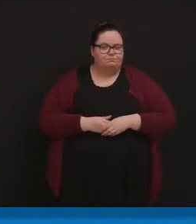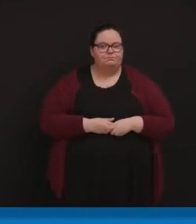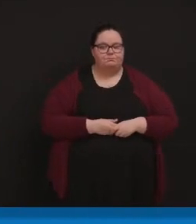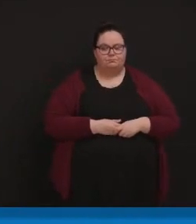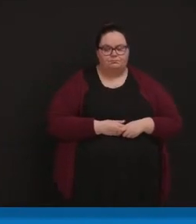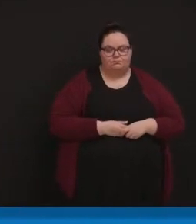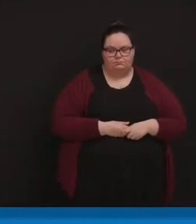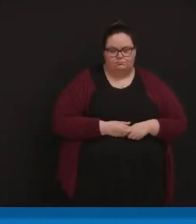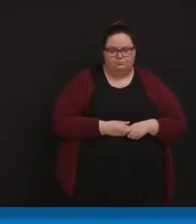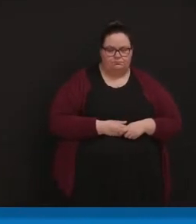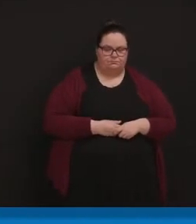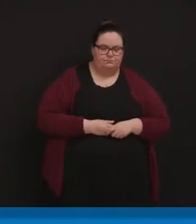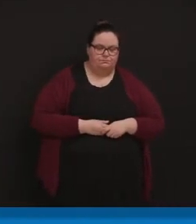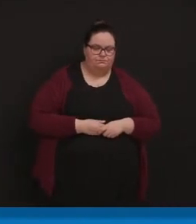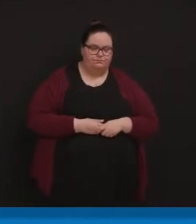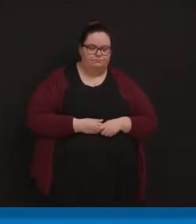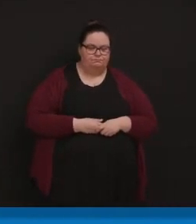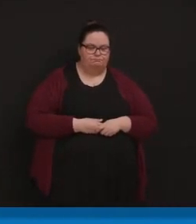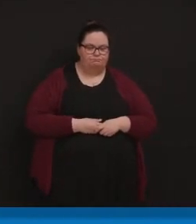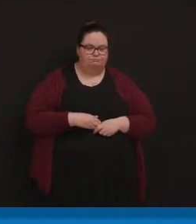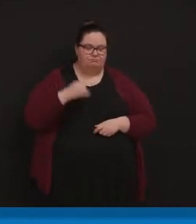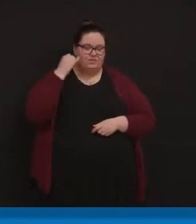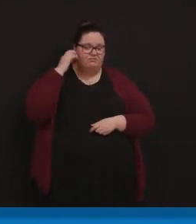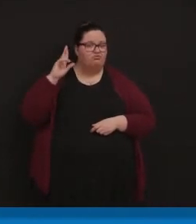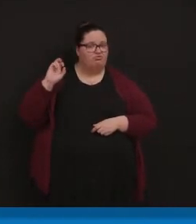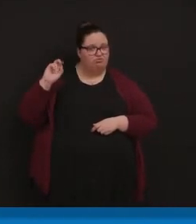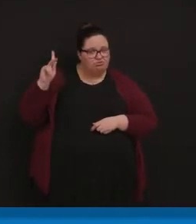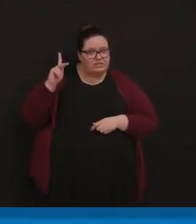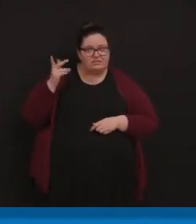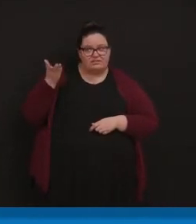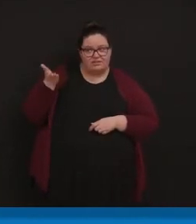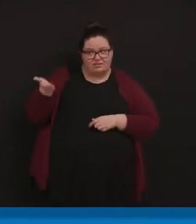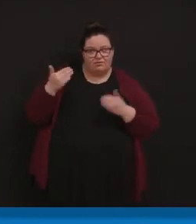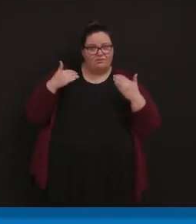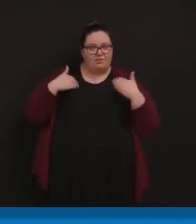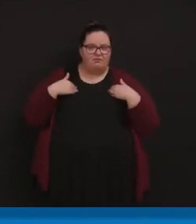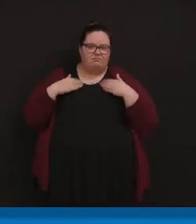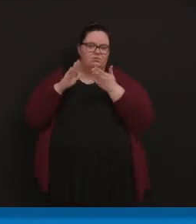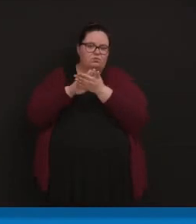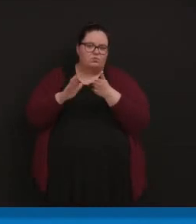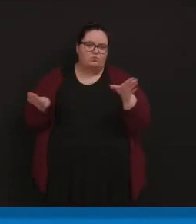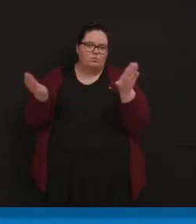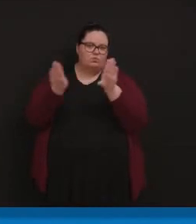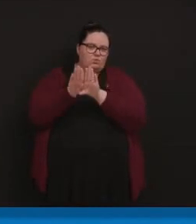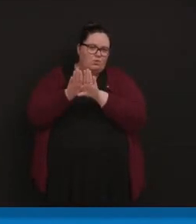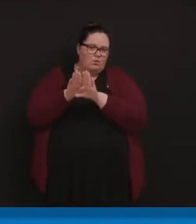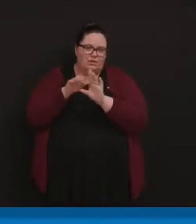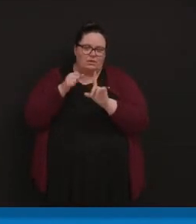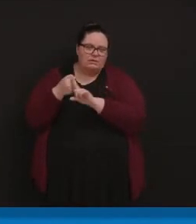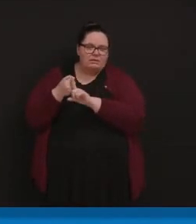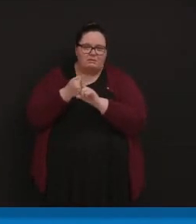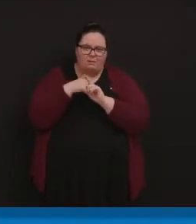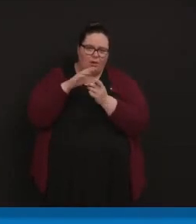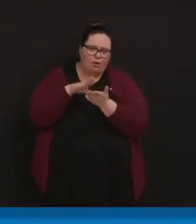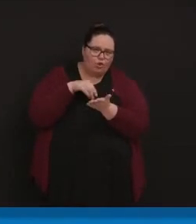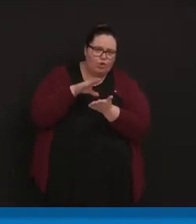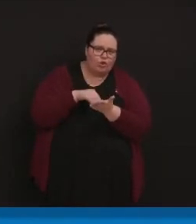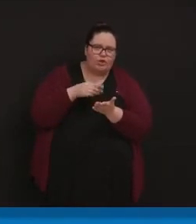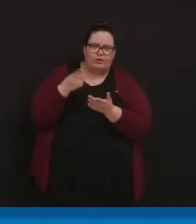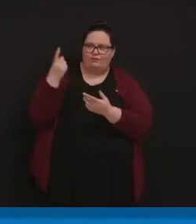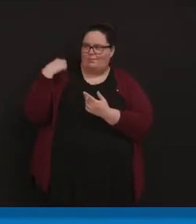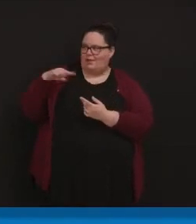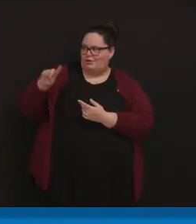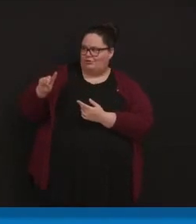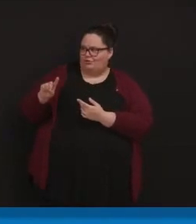cases that could be more easily spread, if the risk is there, that's when we close the schools down. And on impacts on learning from last